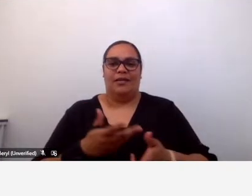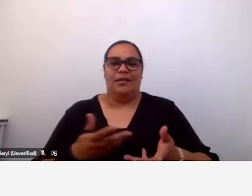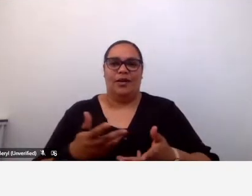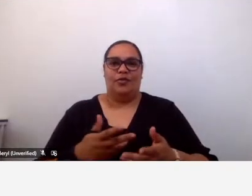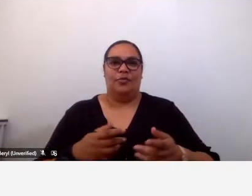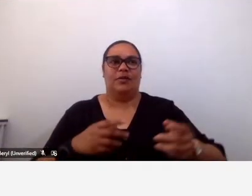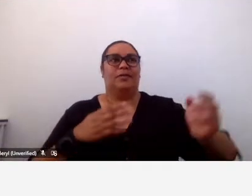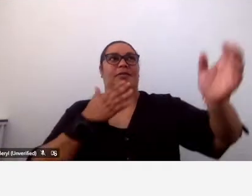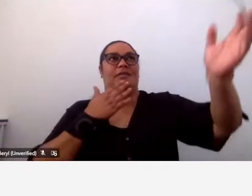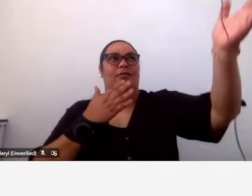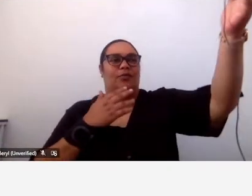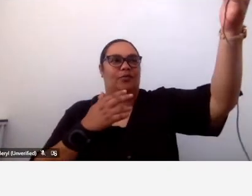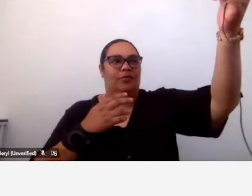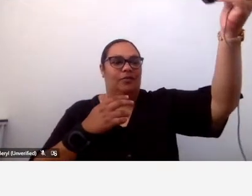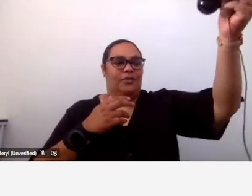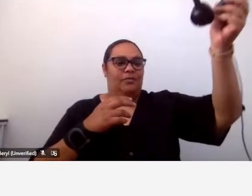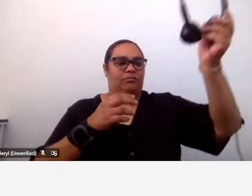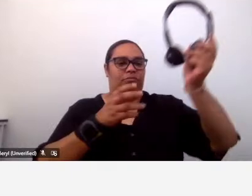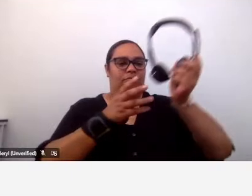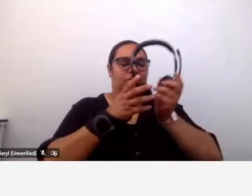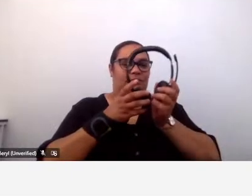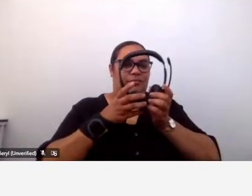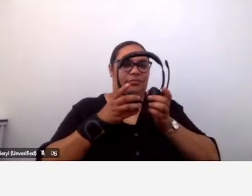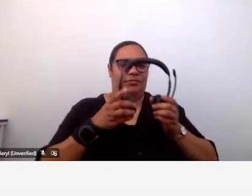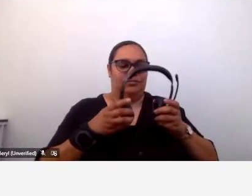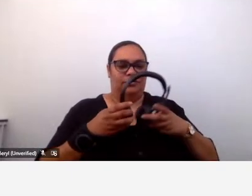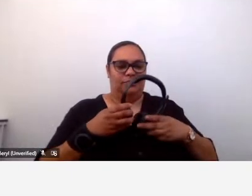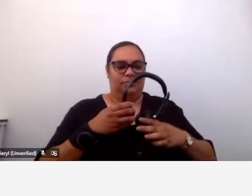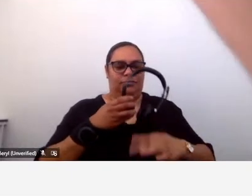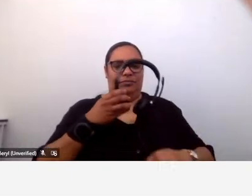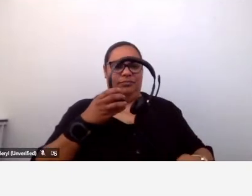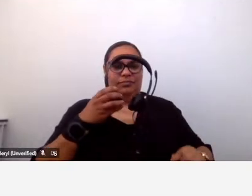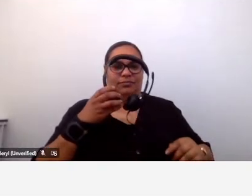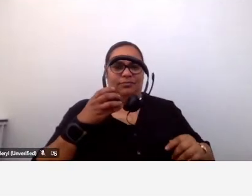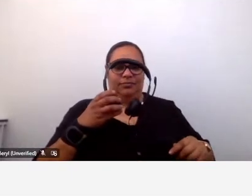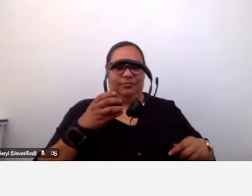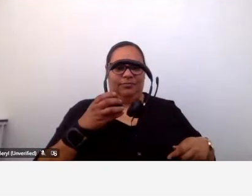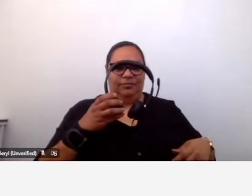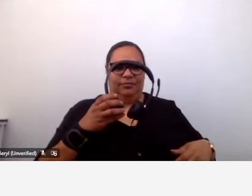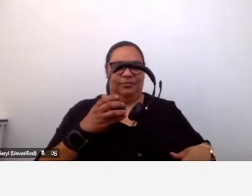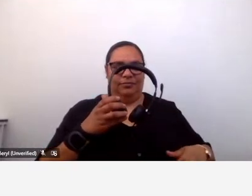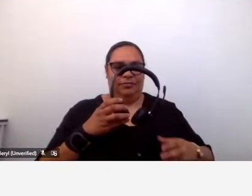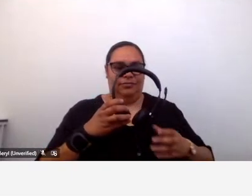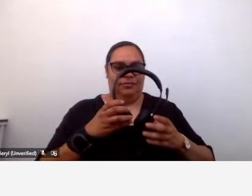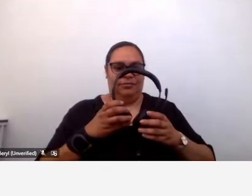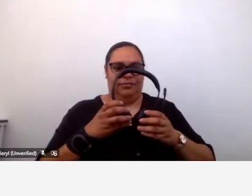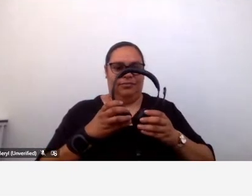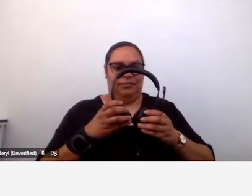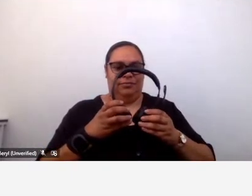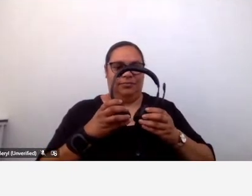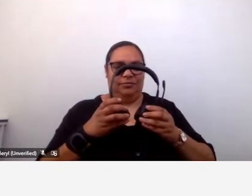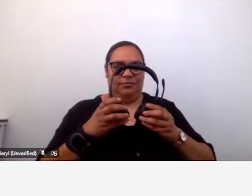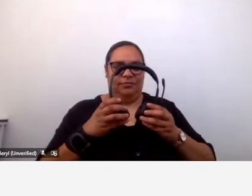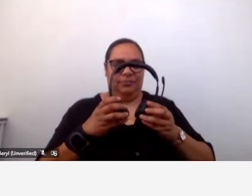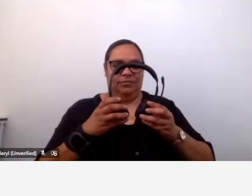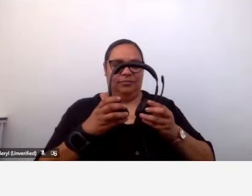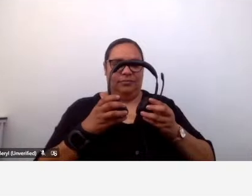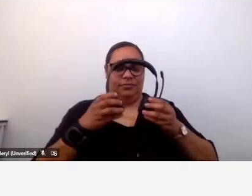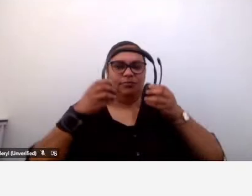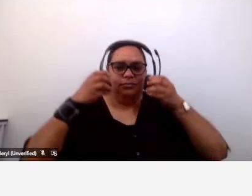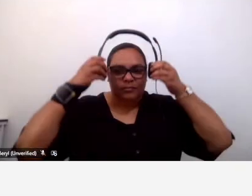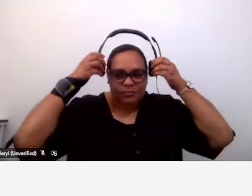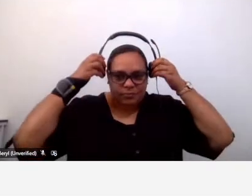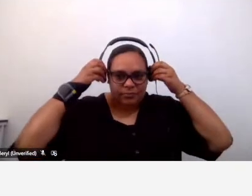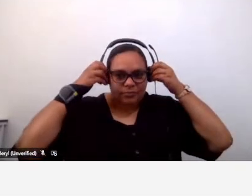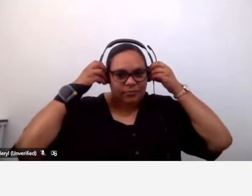And then the Stellenbosch municipality actually said allocated them the picketry. The